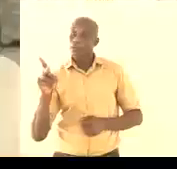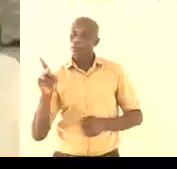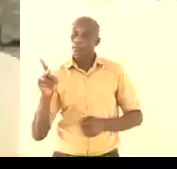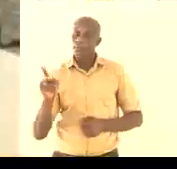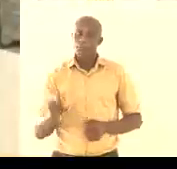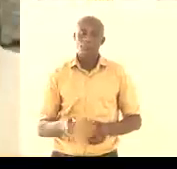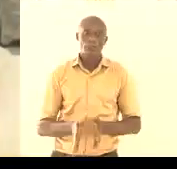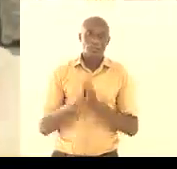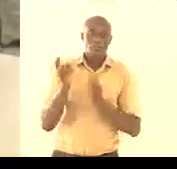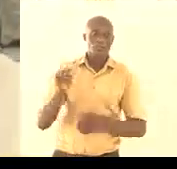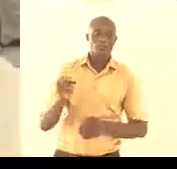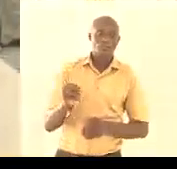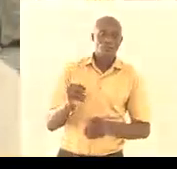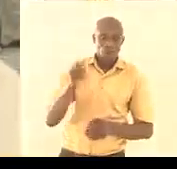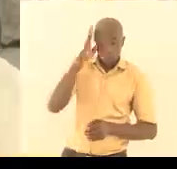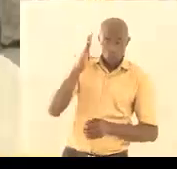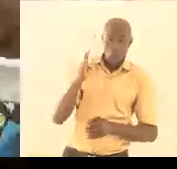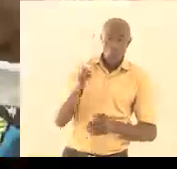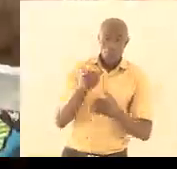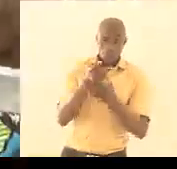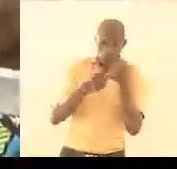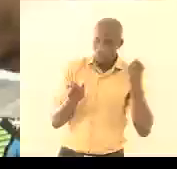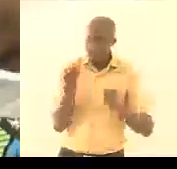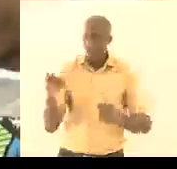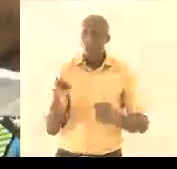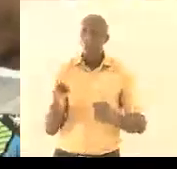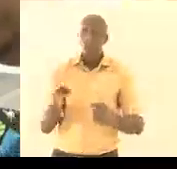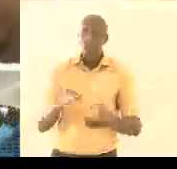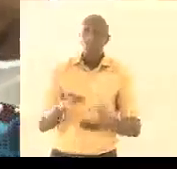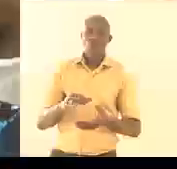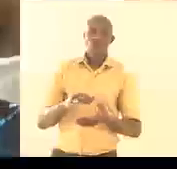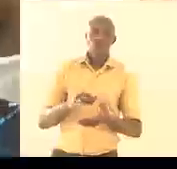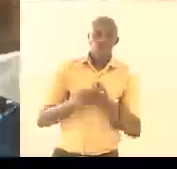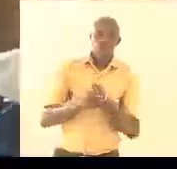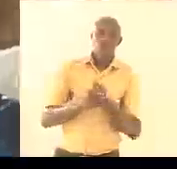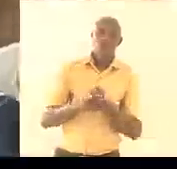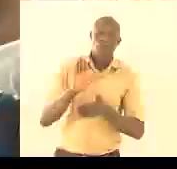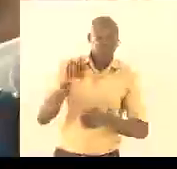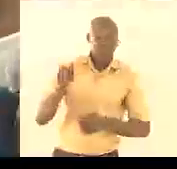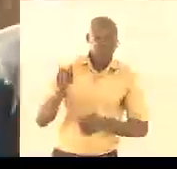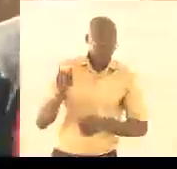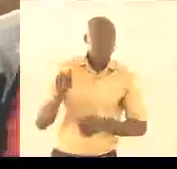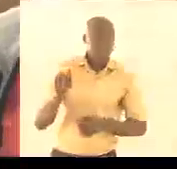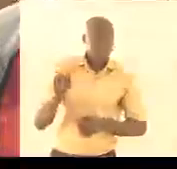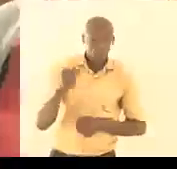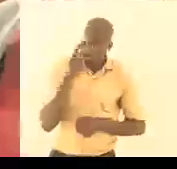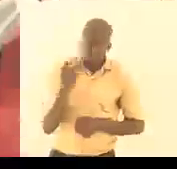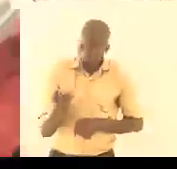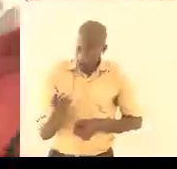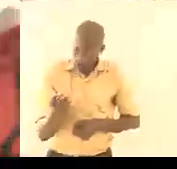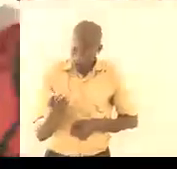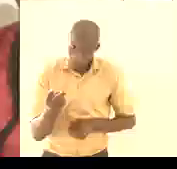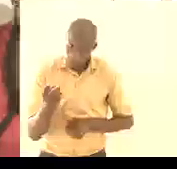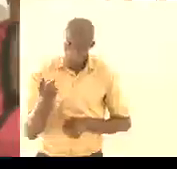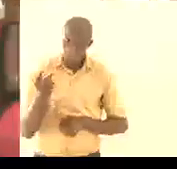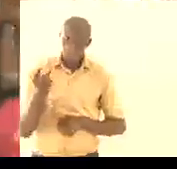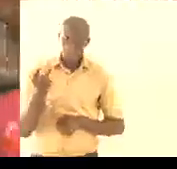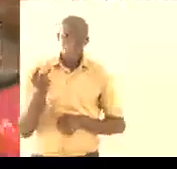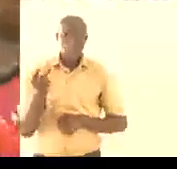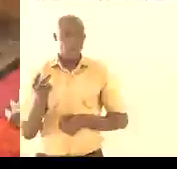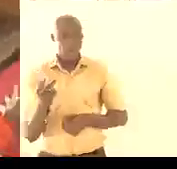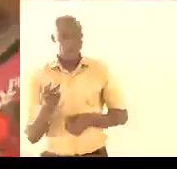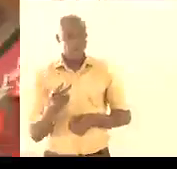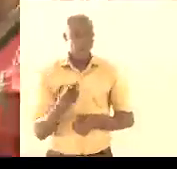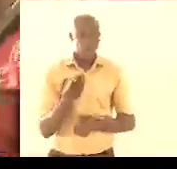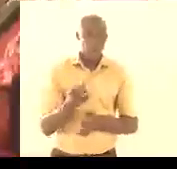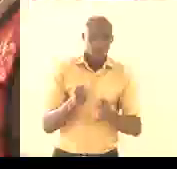Is everything okay? Would both of you be able to shake yourselves very well in all sincerity? Sim, can you people do that